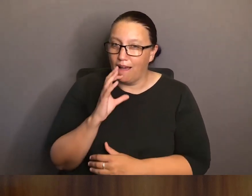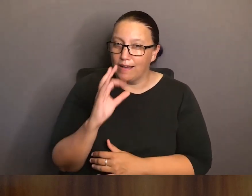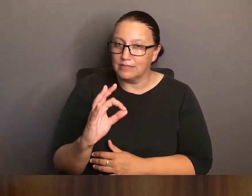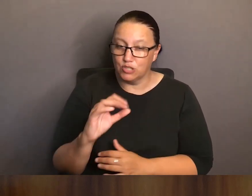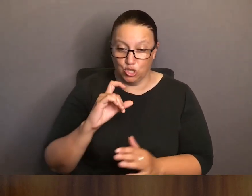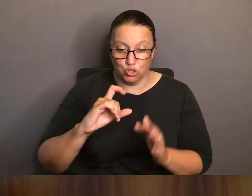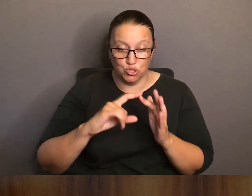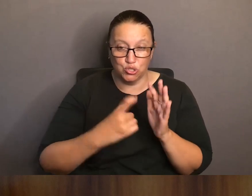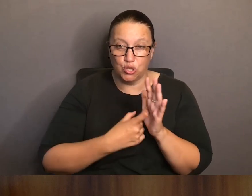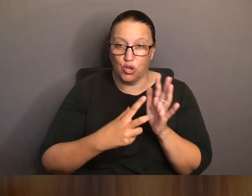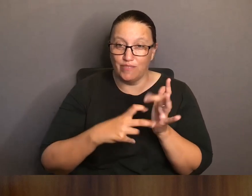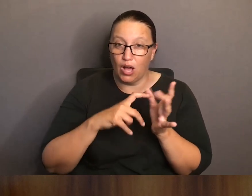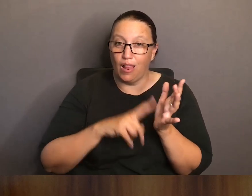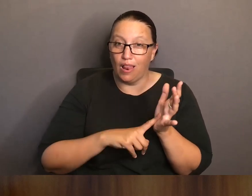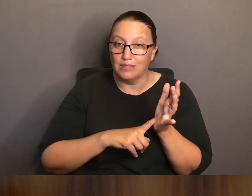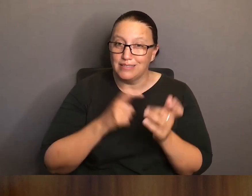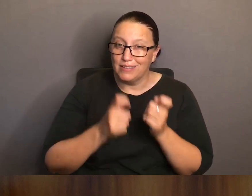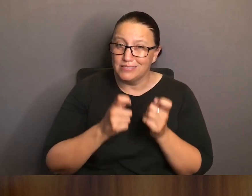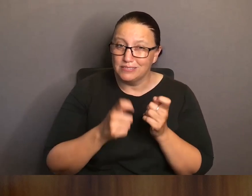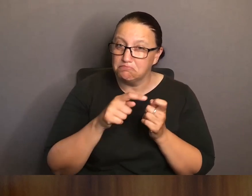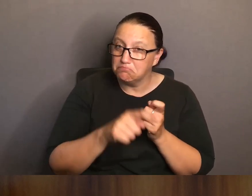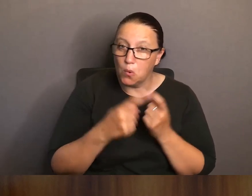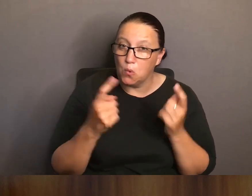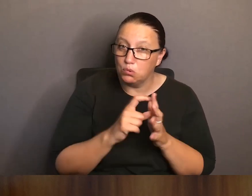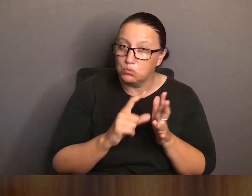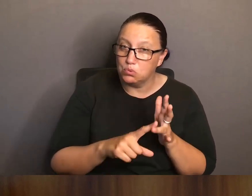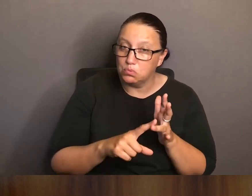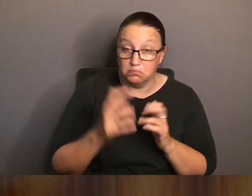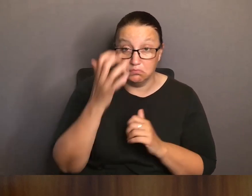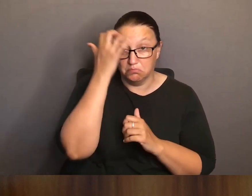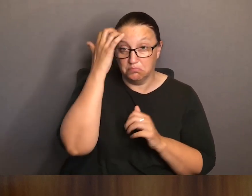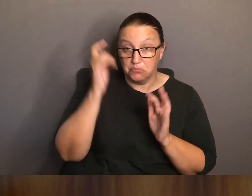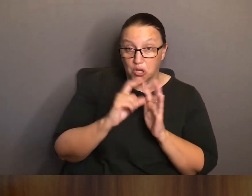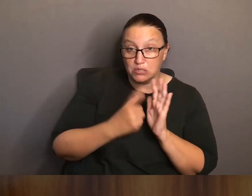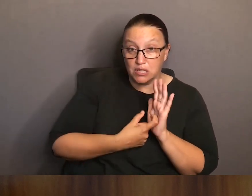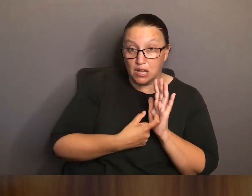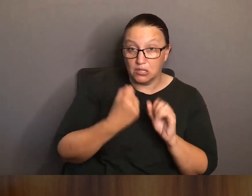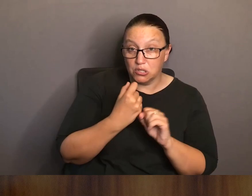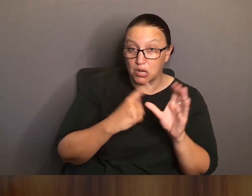cervical screening tests can be done by a general practitioner, a nurse, midwife,